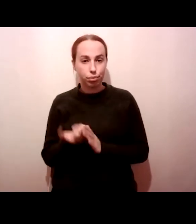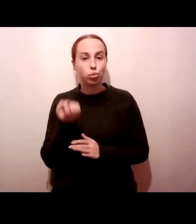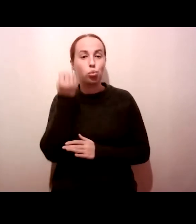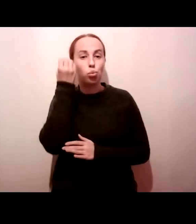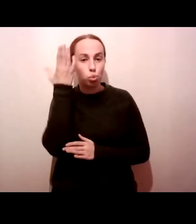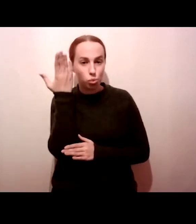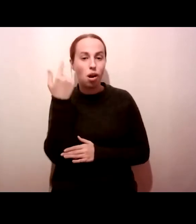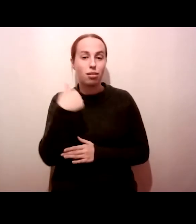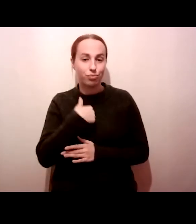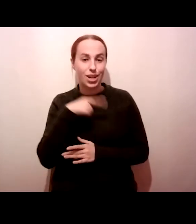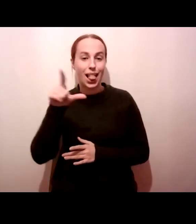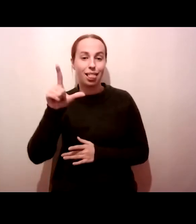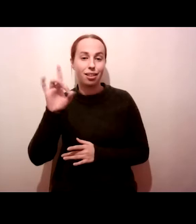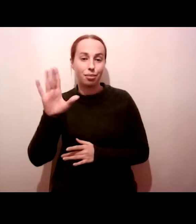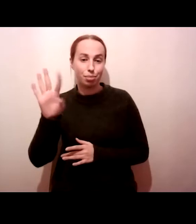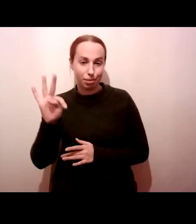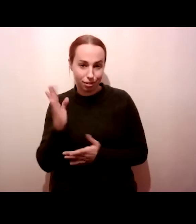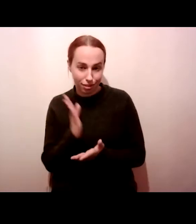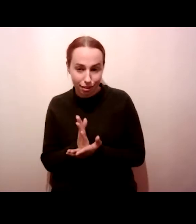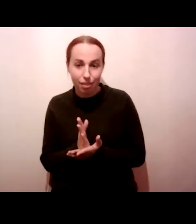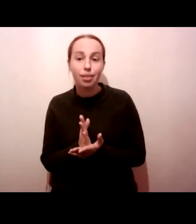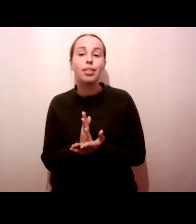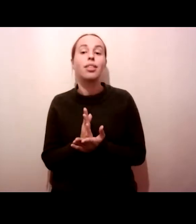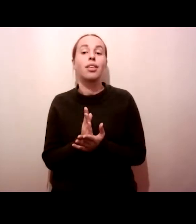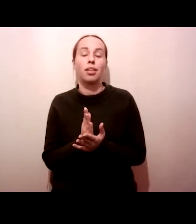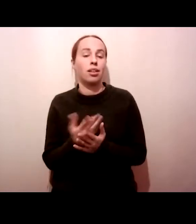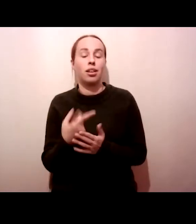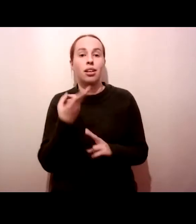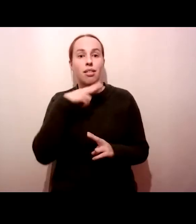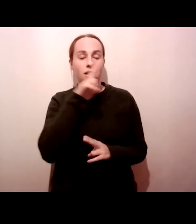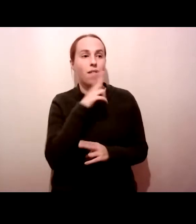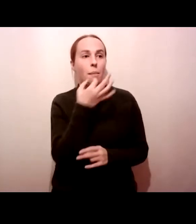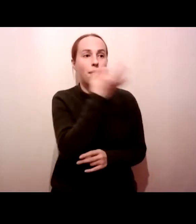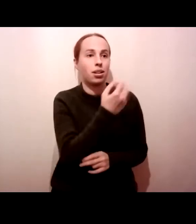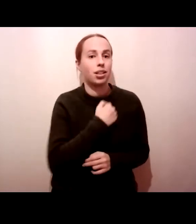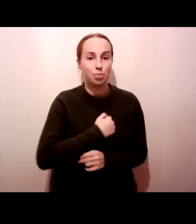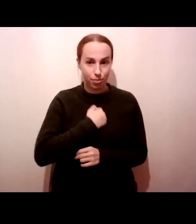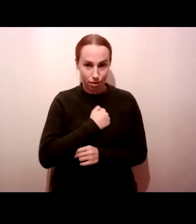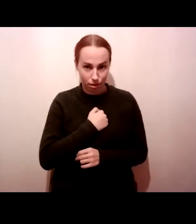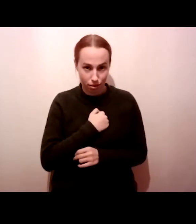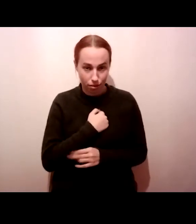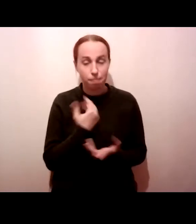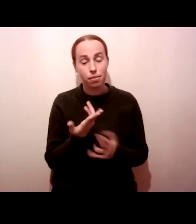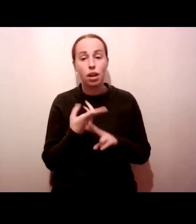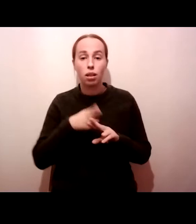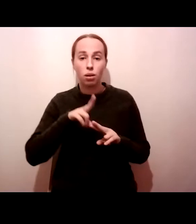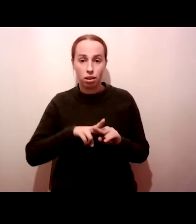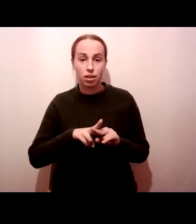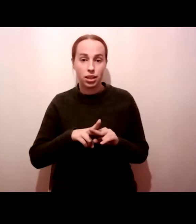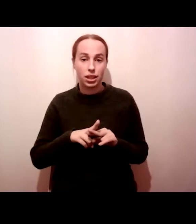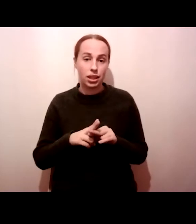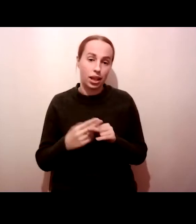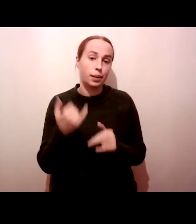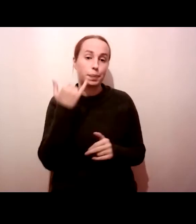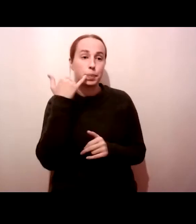Adolescents suddenly realize of their sexual orientation, and